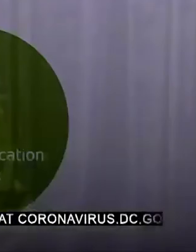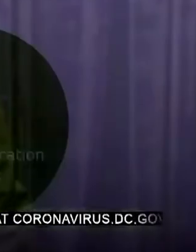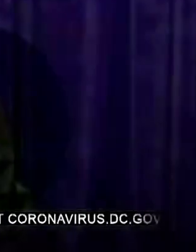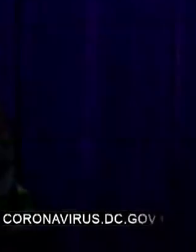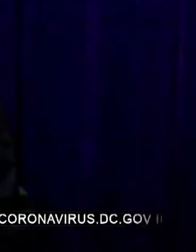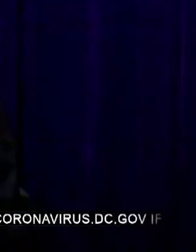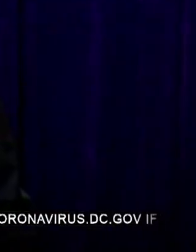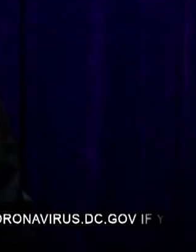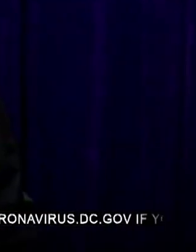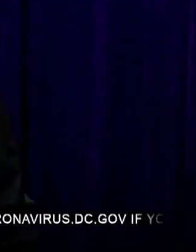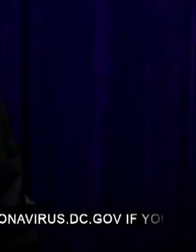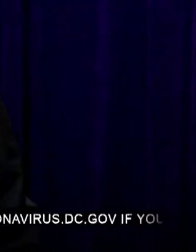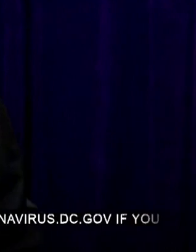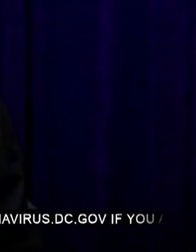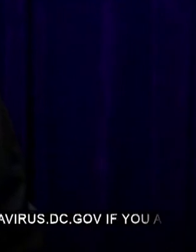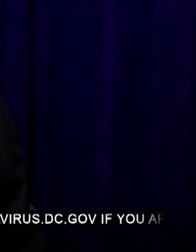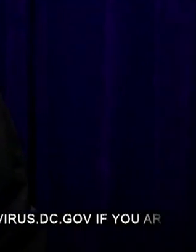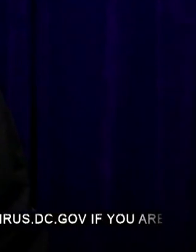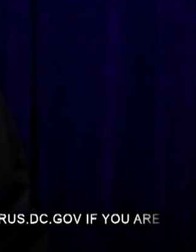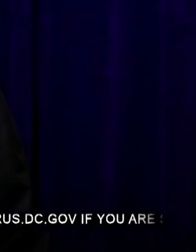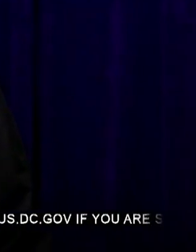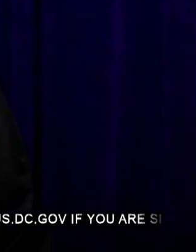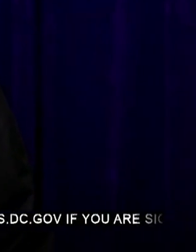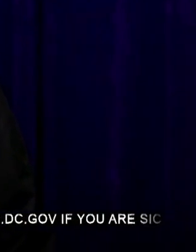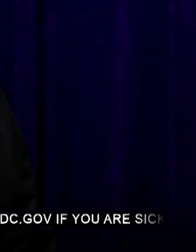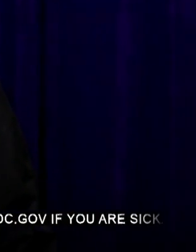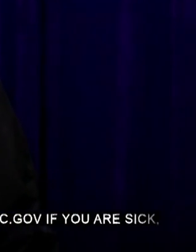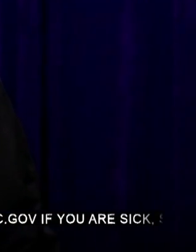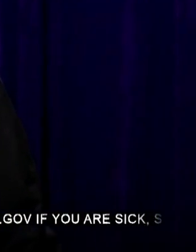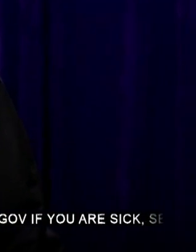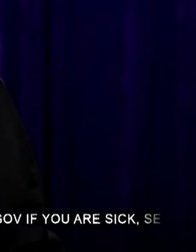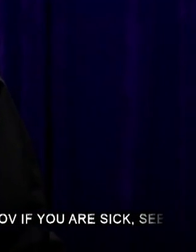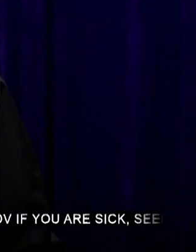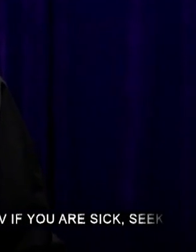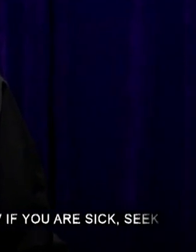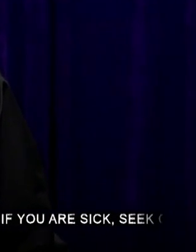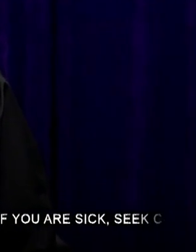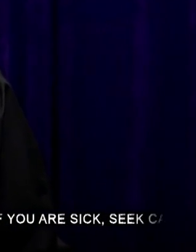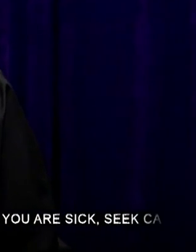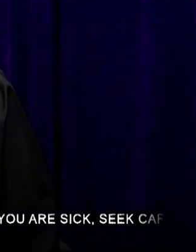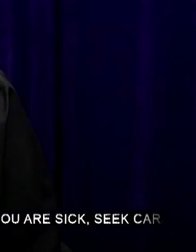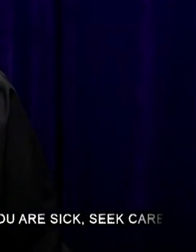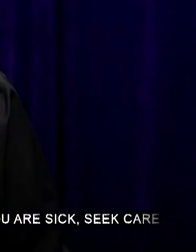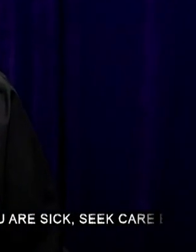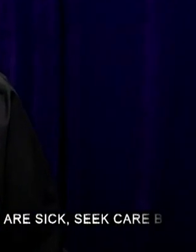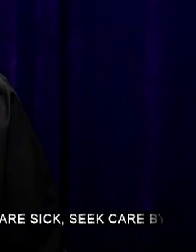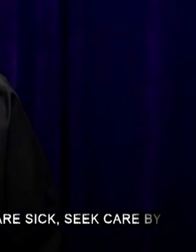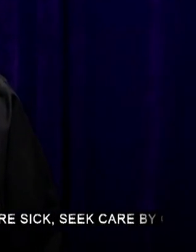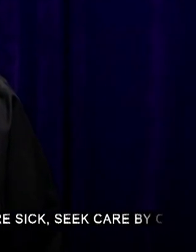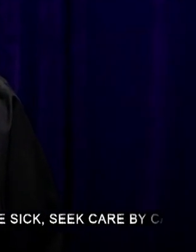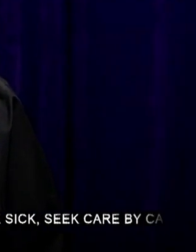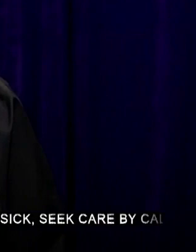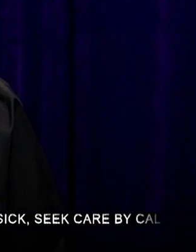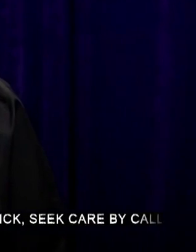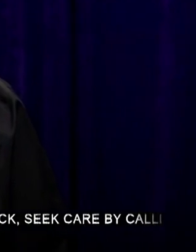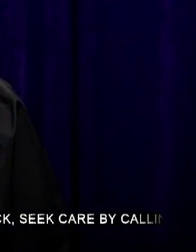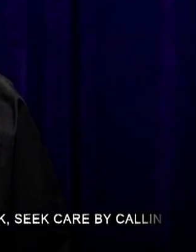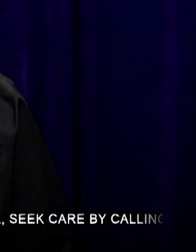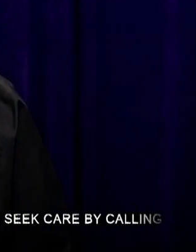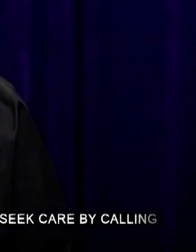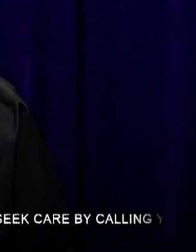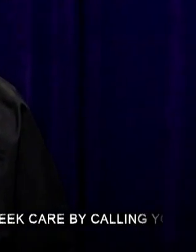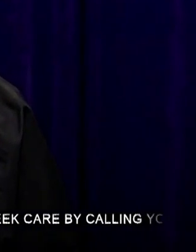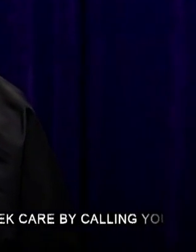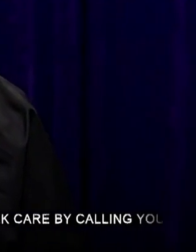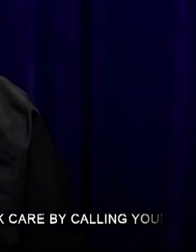disasterloan.sba.gov. For more information about the district's coronavirus response and recovery efforts, visit coronavirus.dc.gov. As